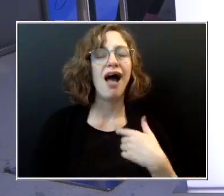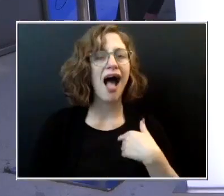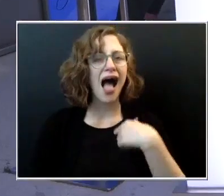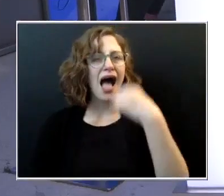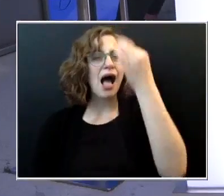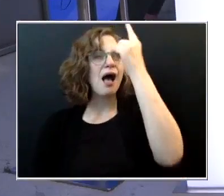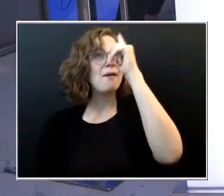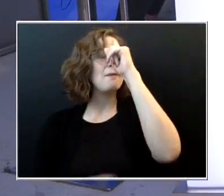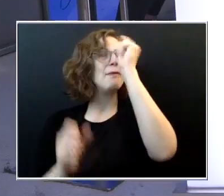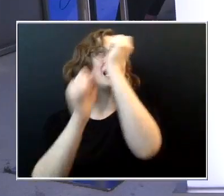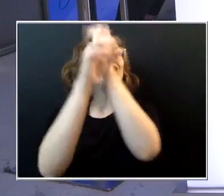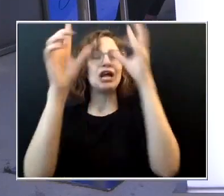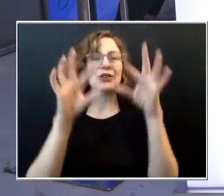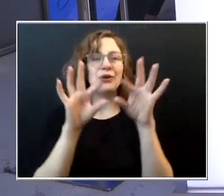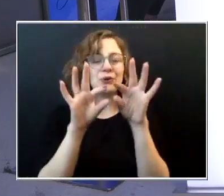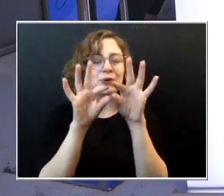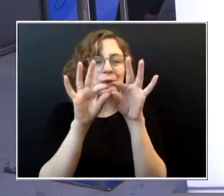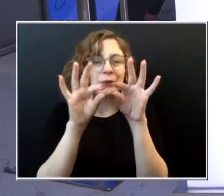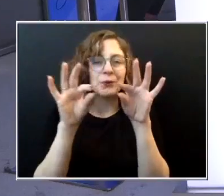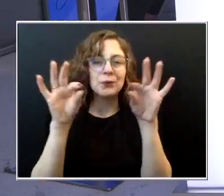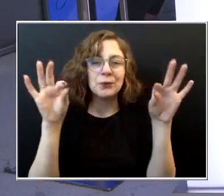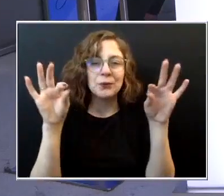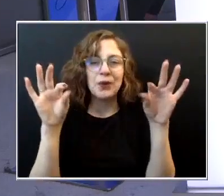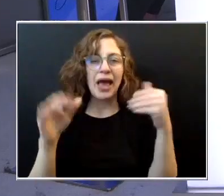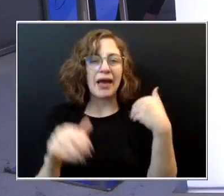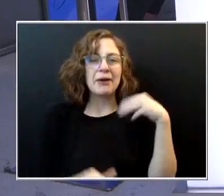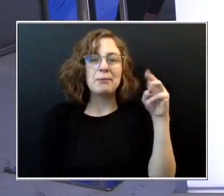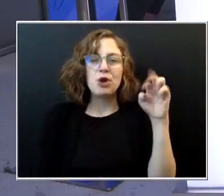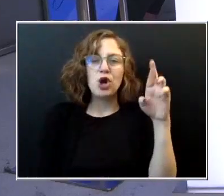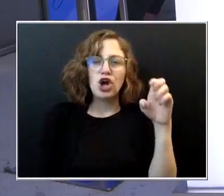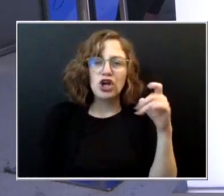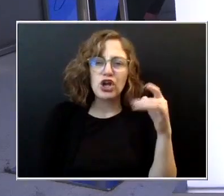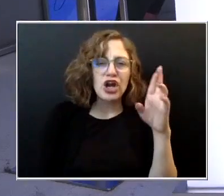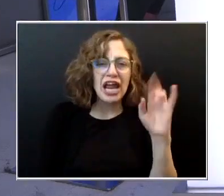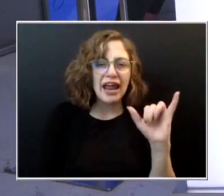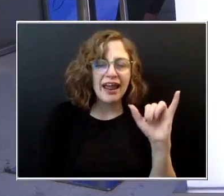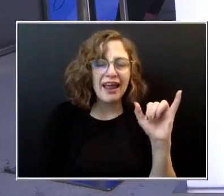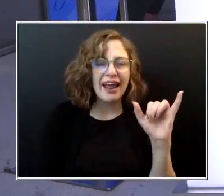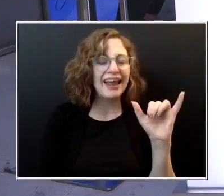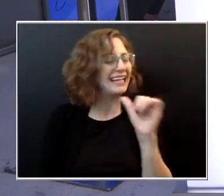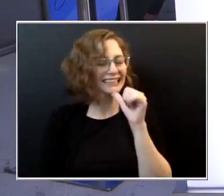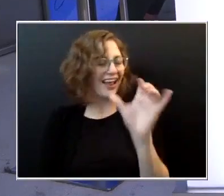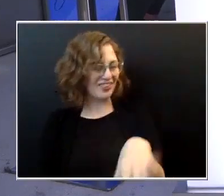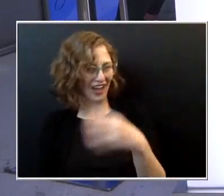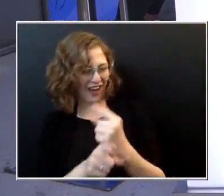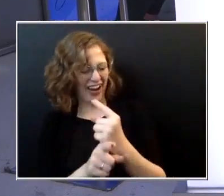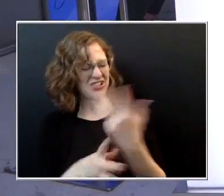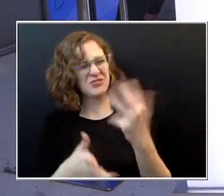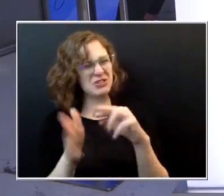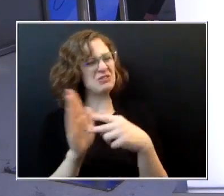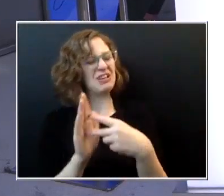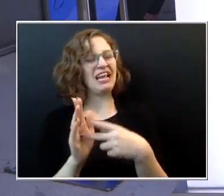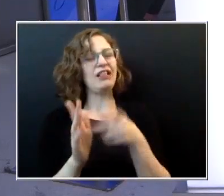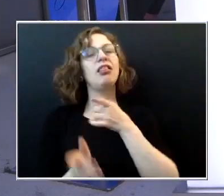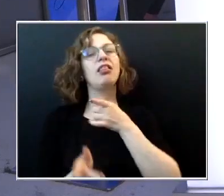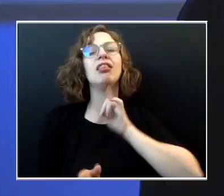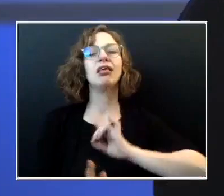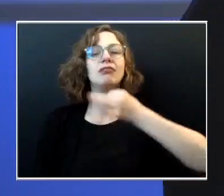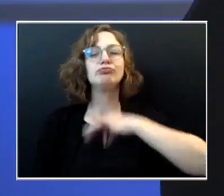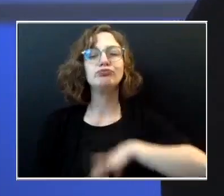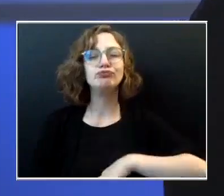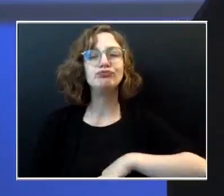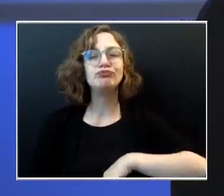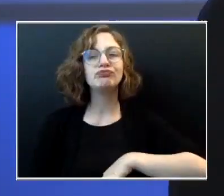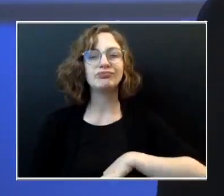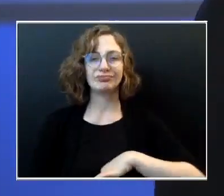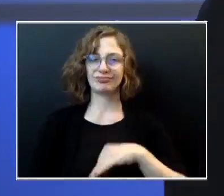tip, but we're not swallowing those, right? Talk to us a little bit of what does it mean to swallow a thermometer? Yeah, so we have these little temperature pills.